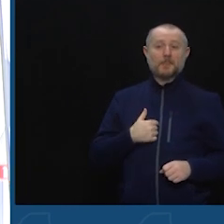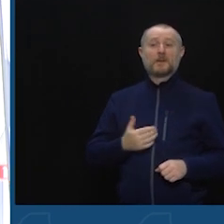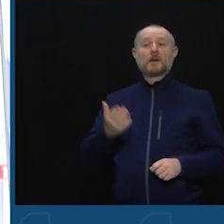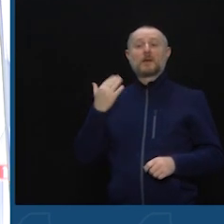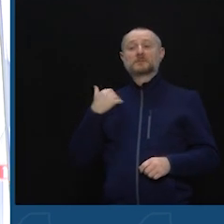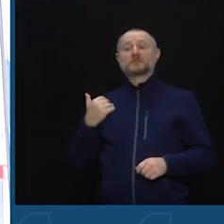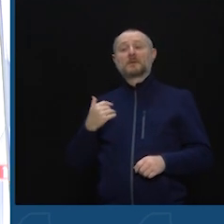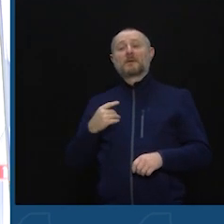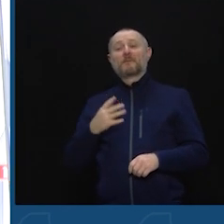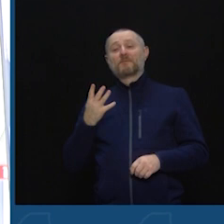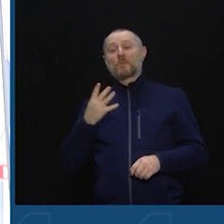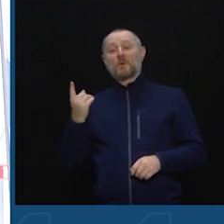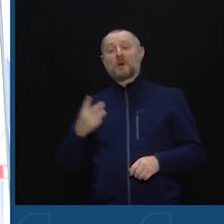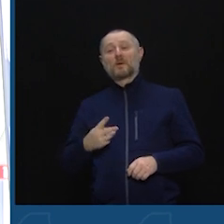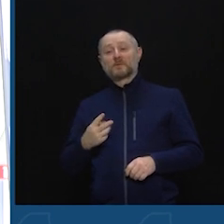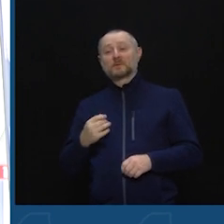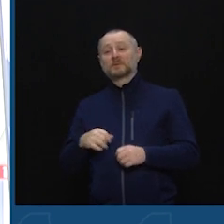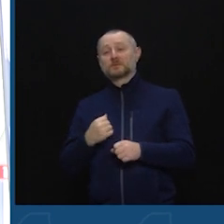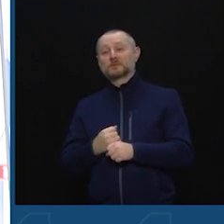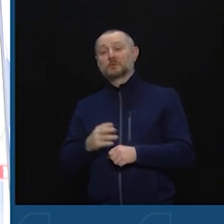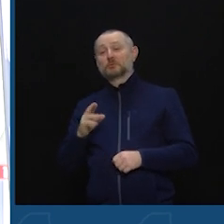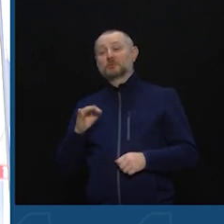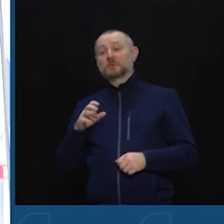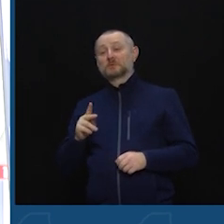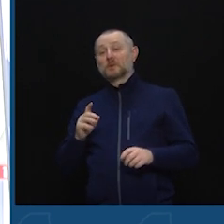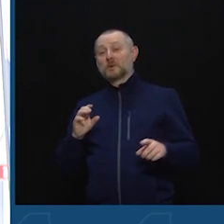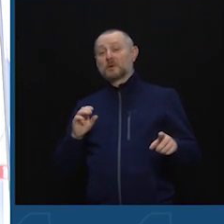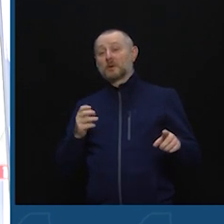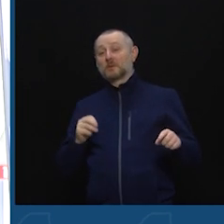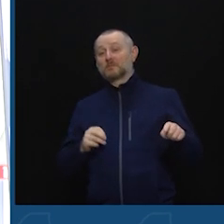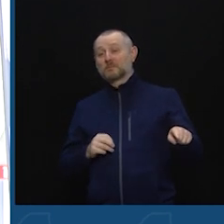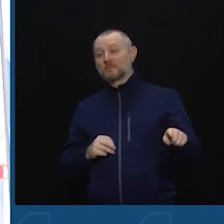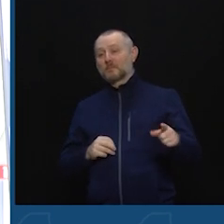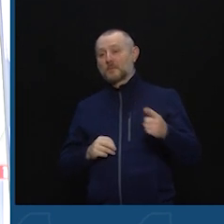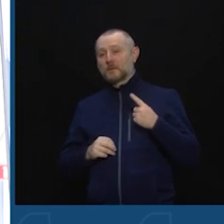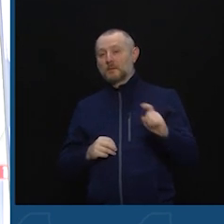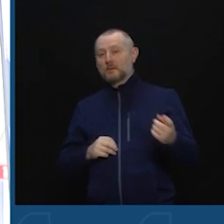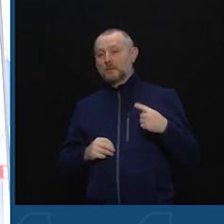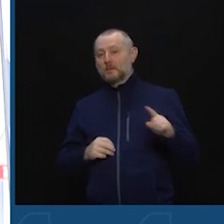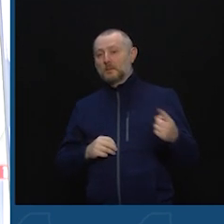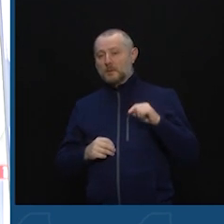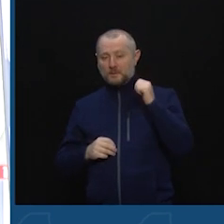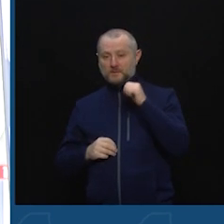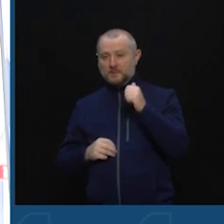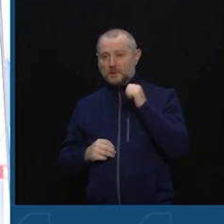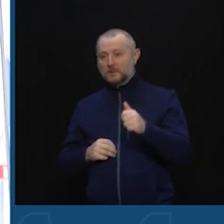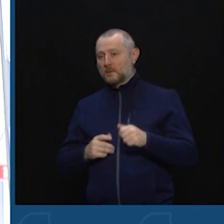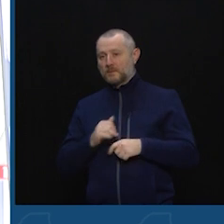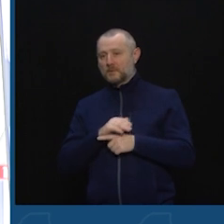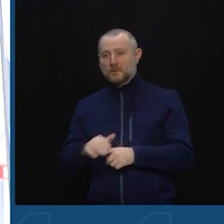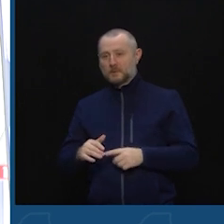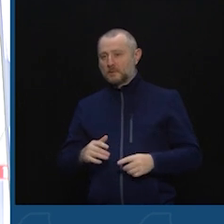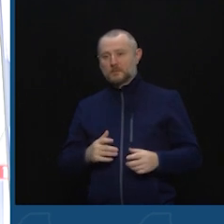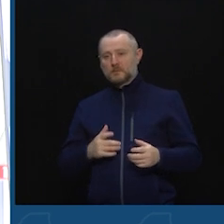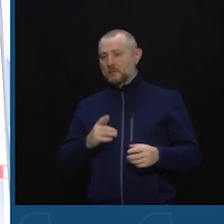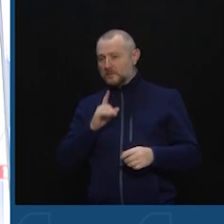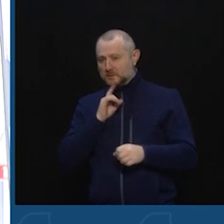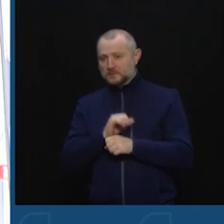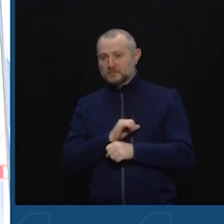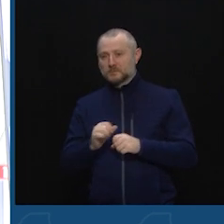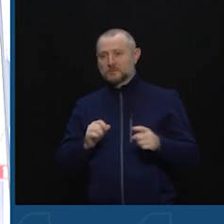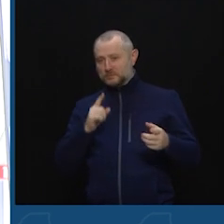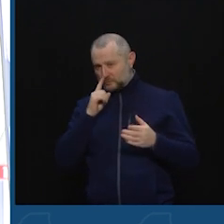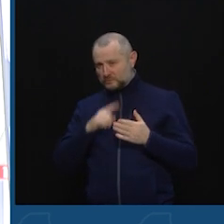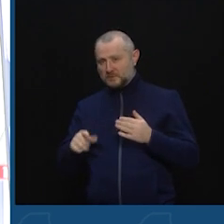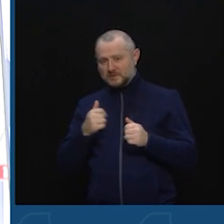Cotton, he's been up here day and night. He gets frequent flyer miles. He comes here literally. He checks every detail. We owe a debt